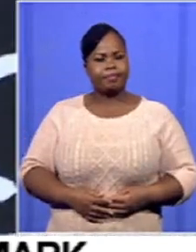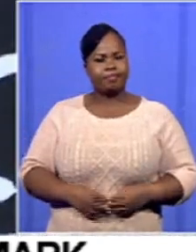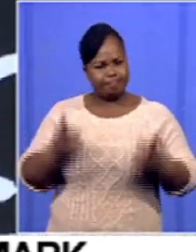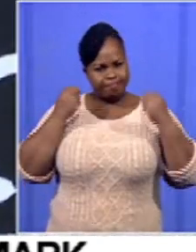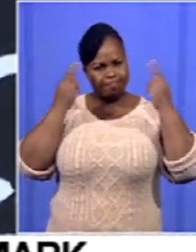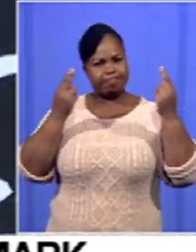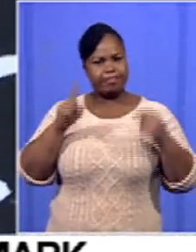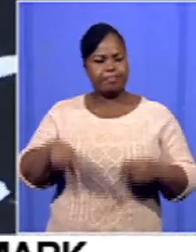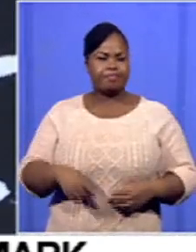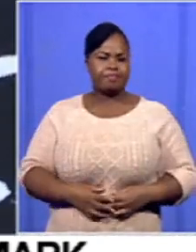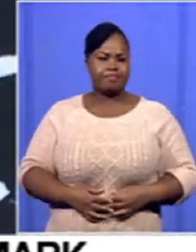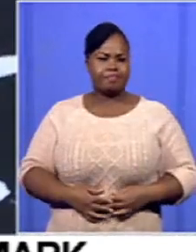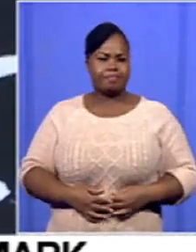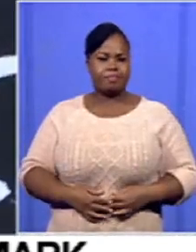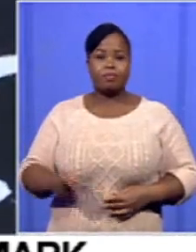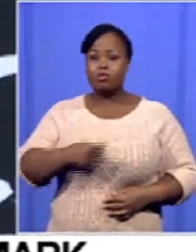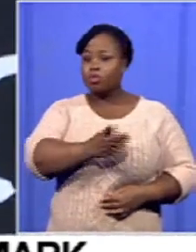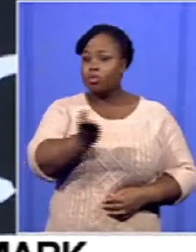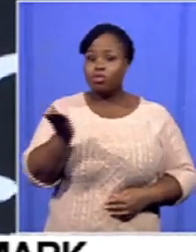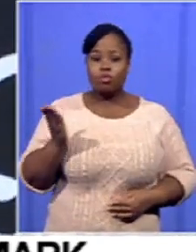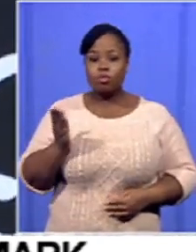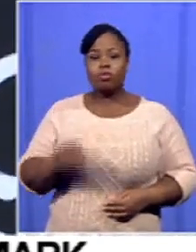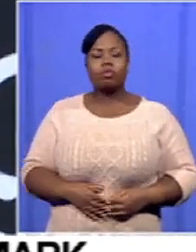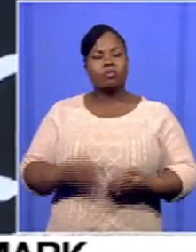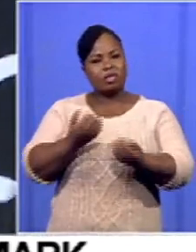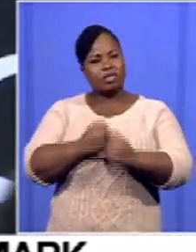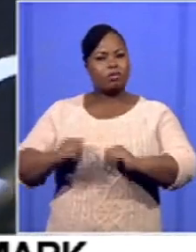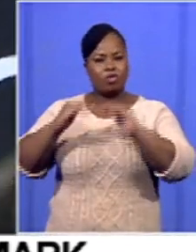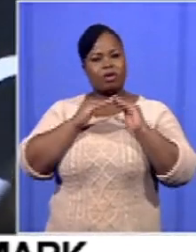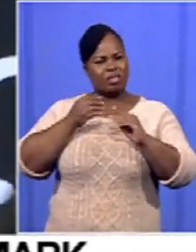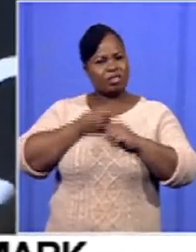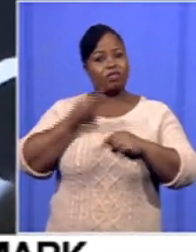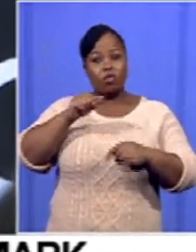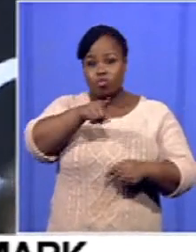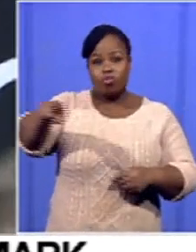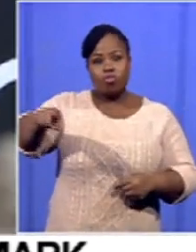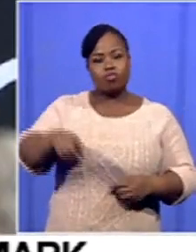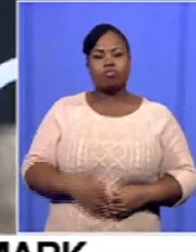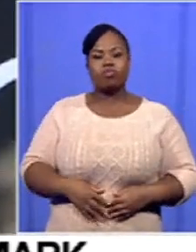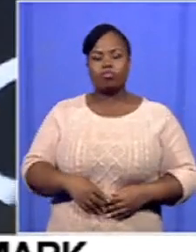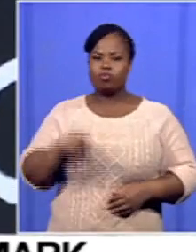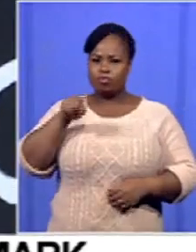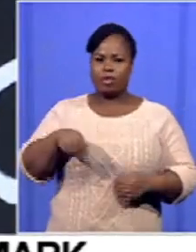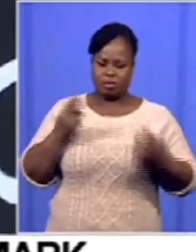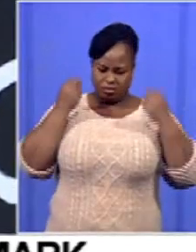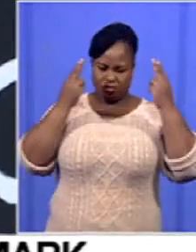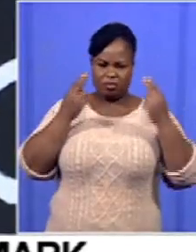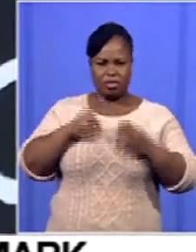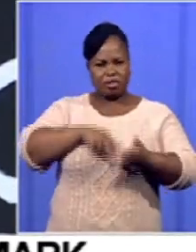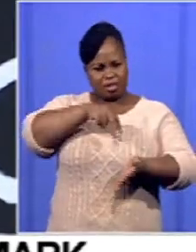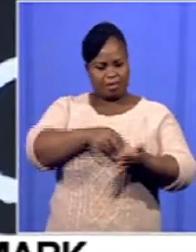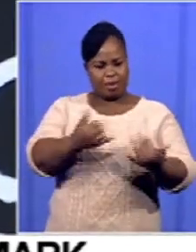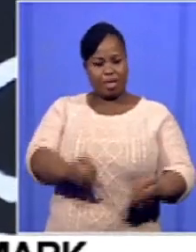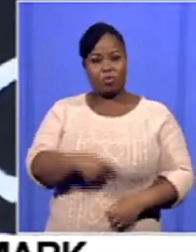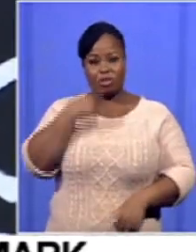up. You are the ones this democracy is for. You are the ones who must stand up now and say,